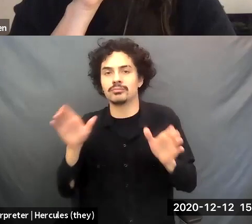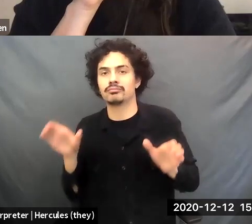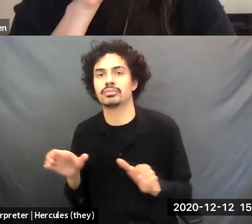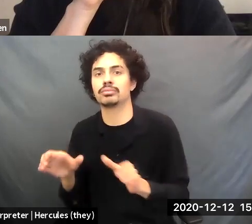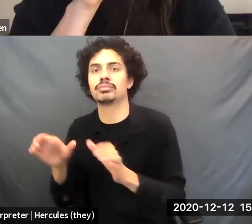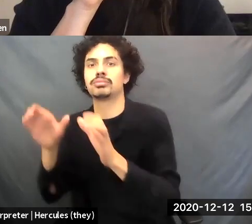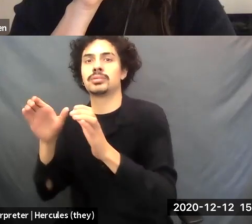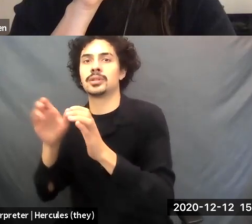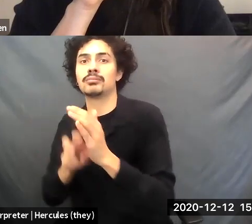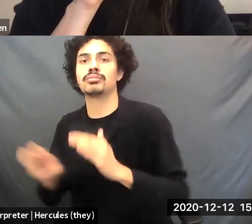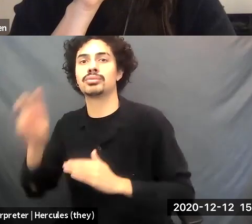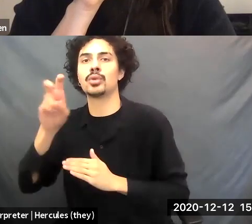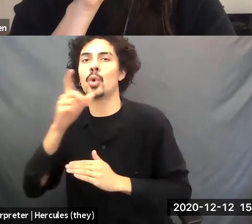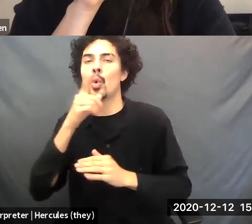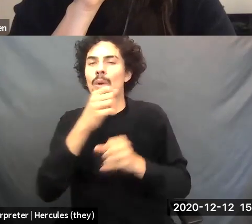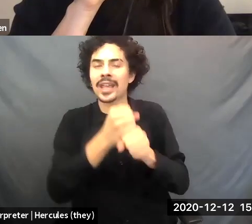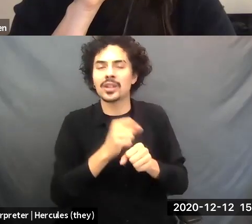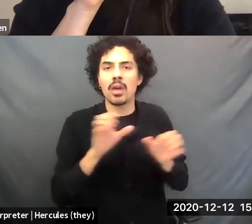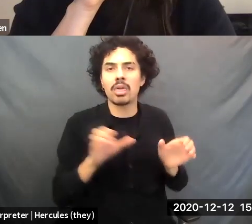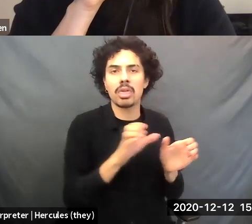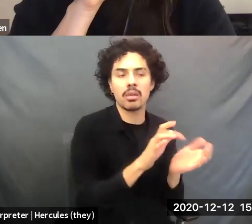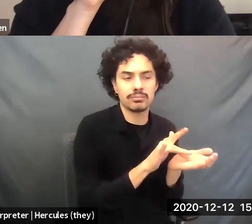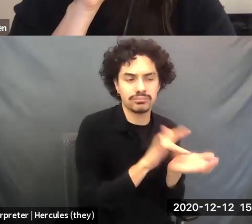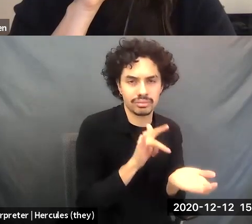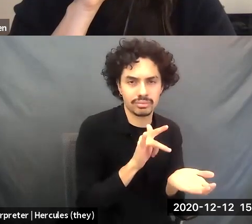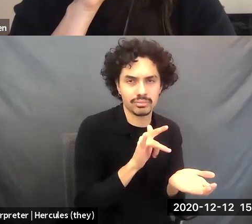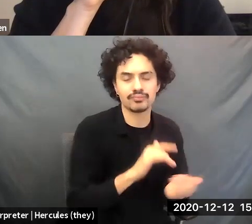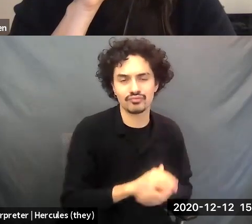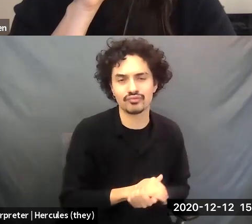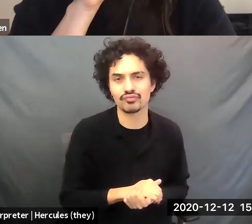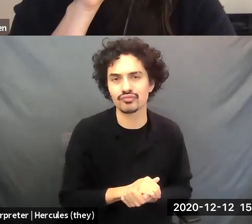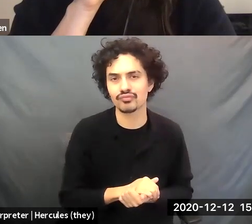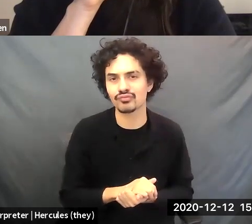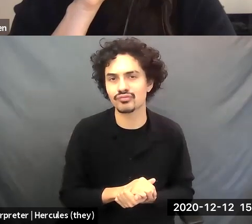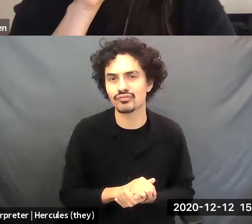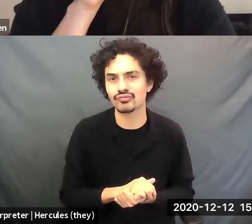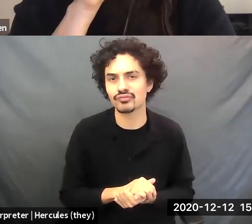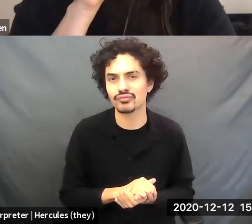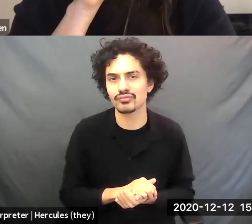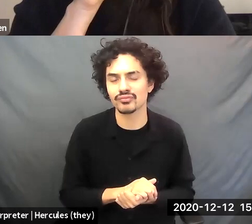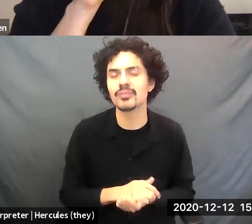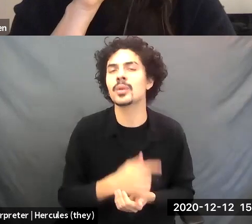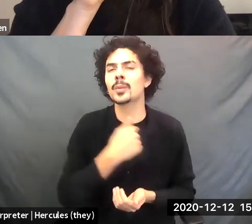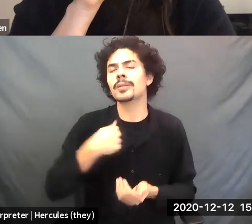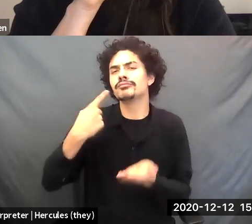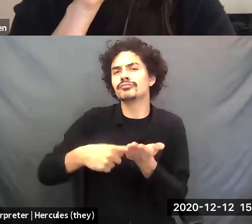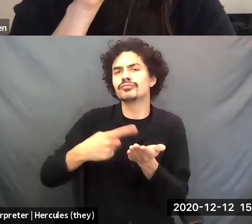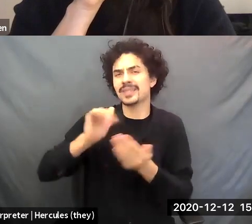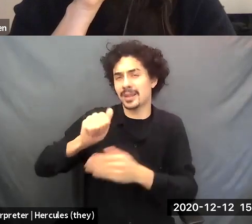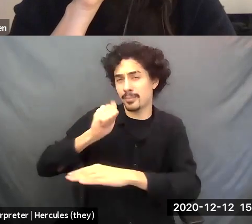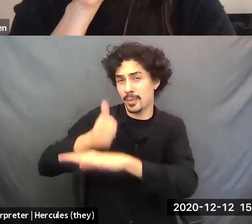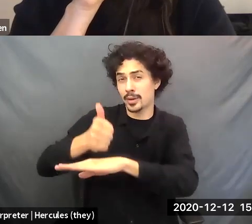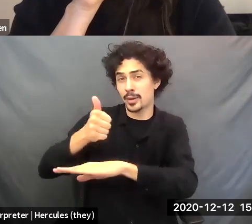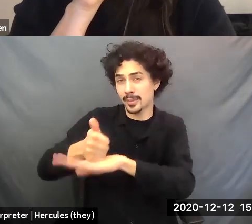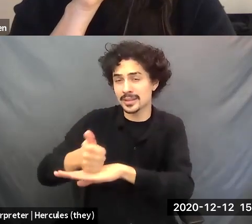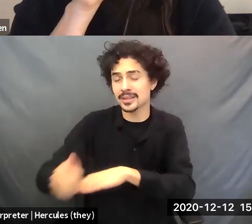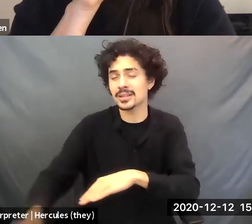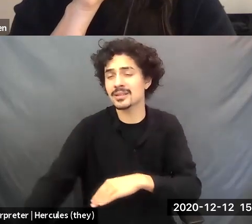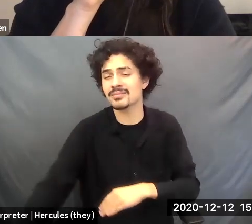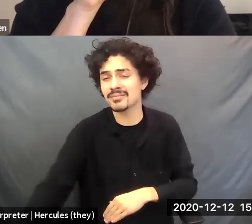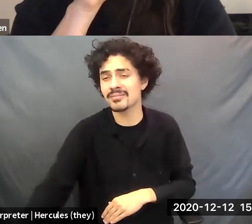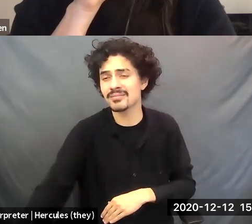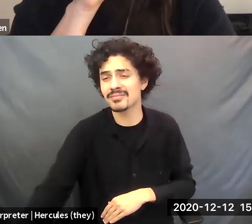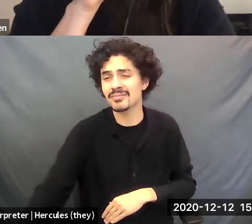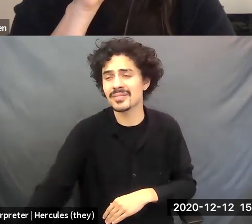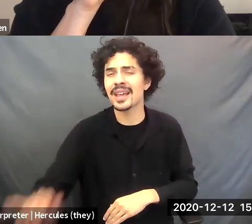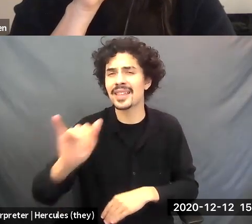And as, as, as we've been talking about, these, these monuments have been captured quite a bit.